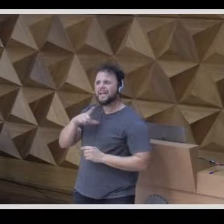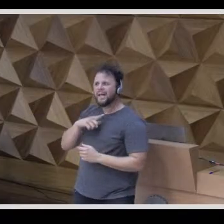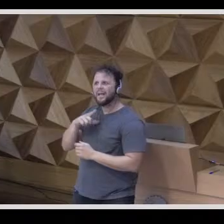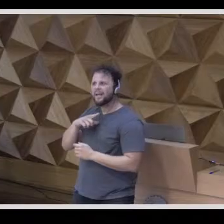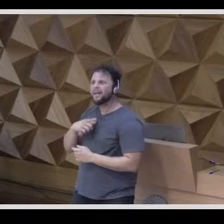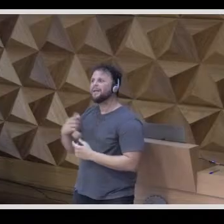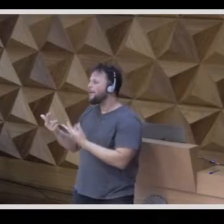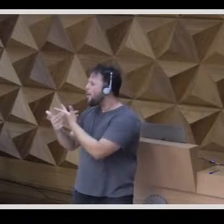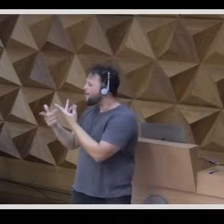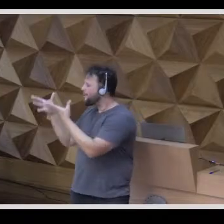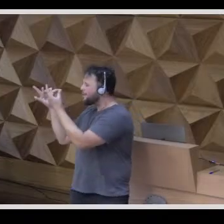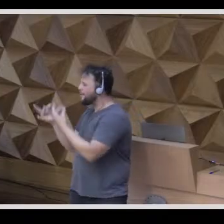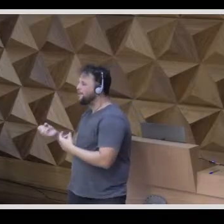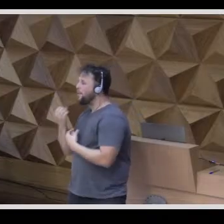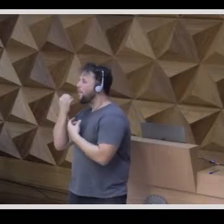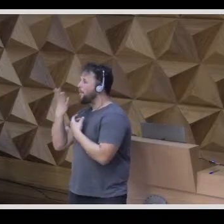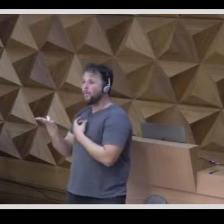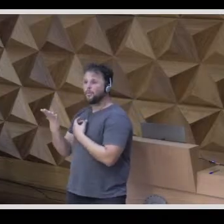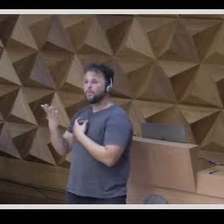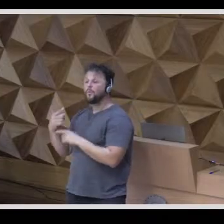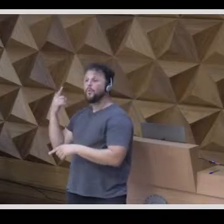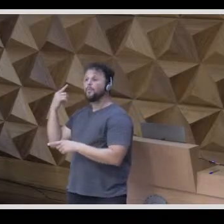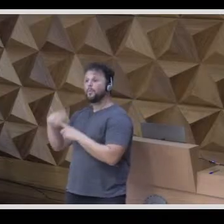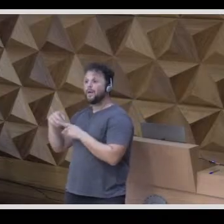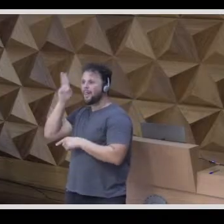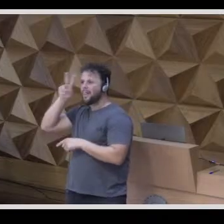people remember to take their medication is a good thing.